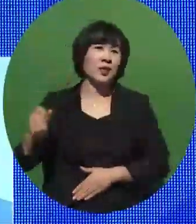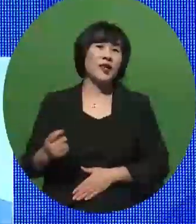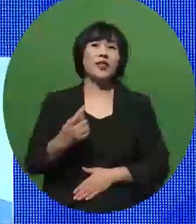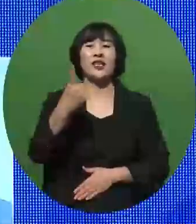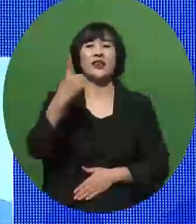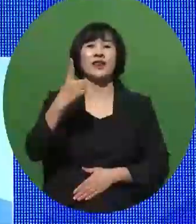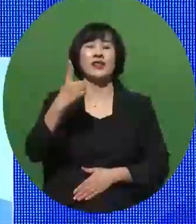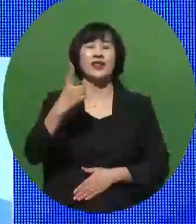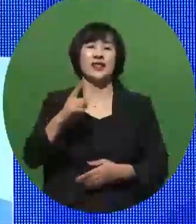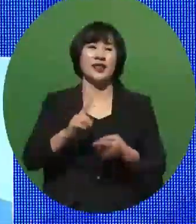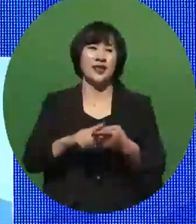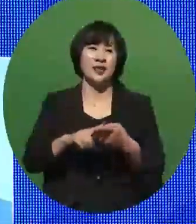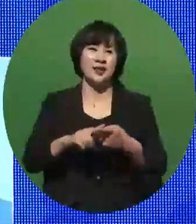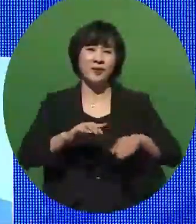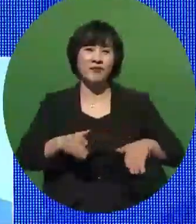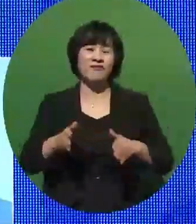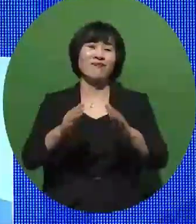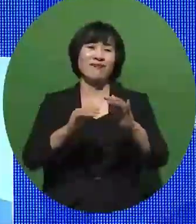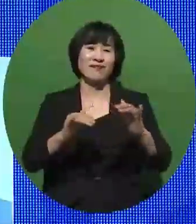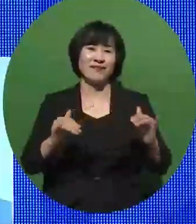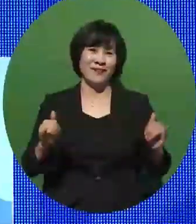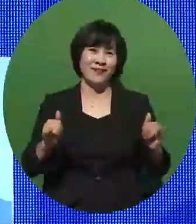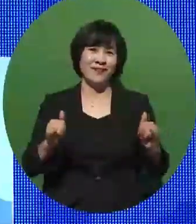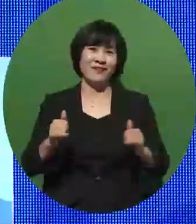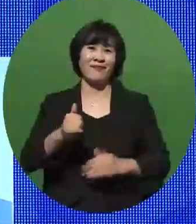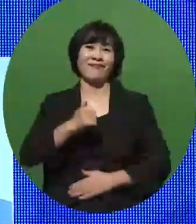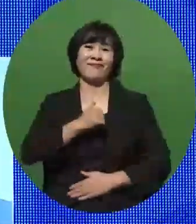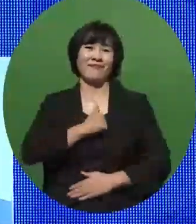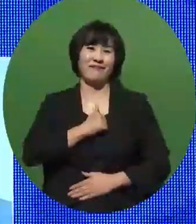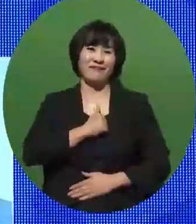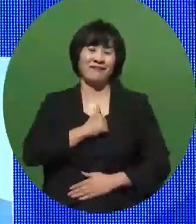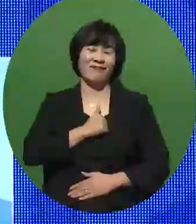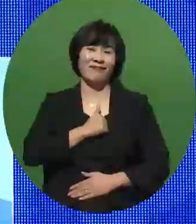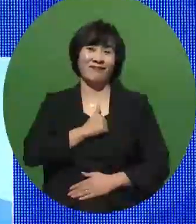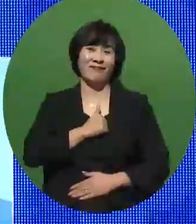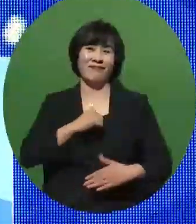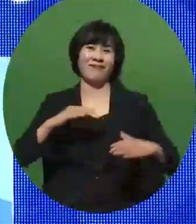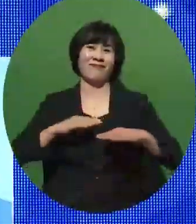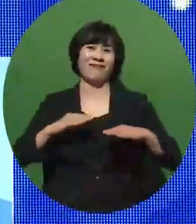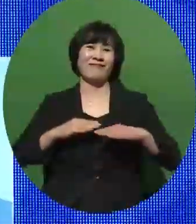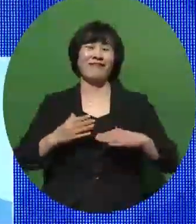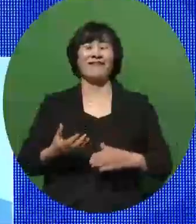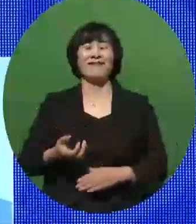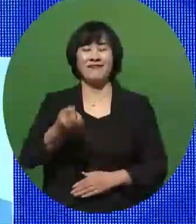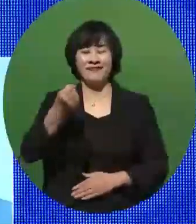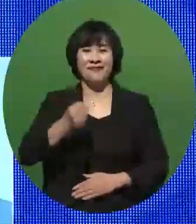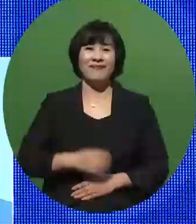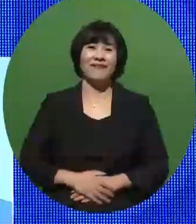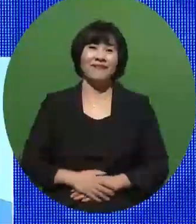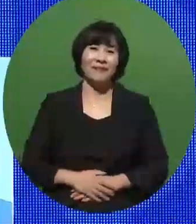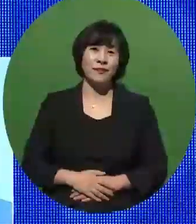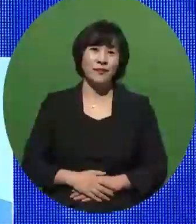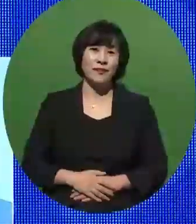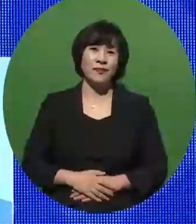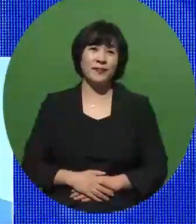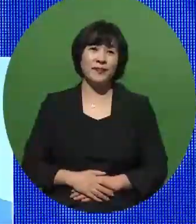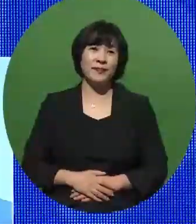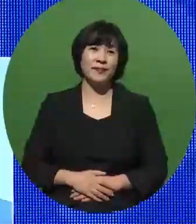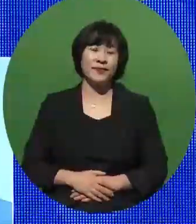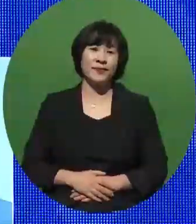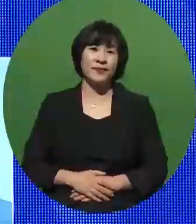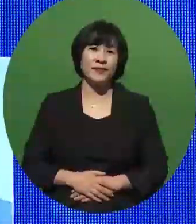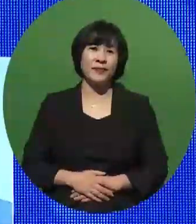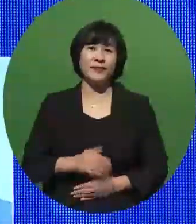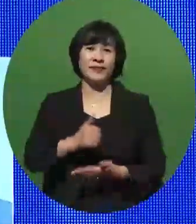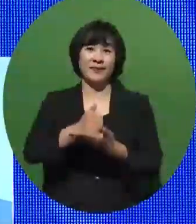Kim Dae-jung's pacifism has made Korea known around the world as a nation of democracy, human rights, and peace,